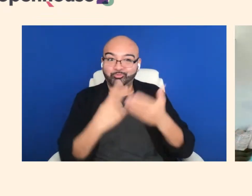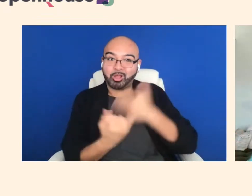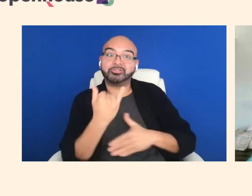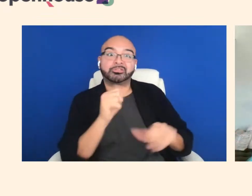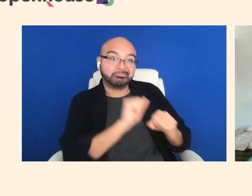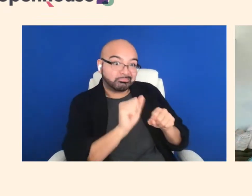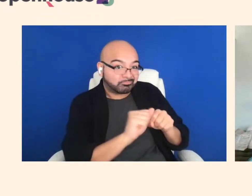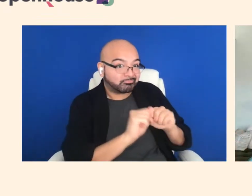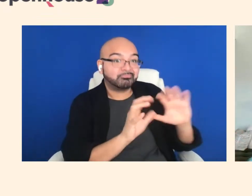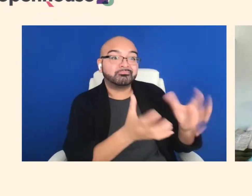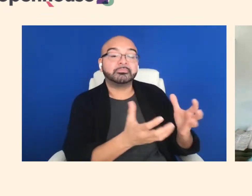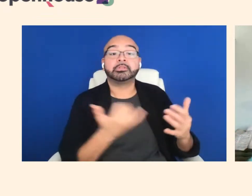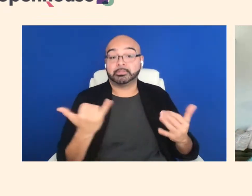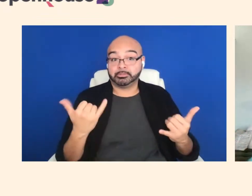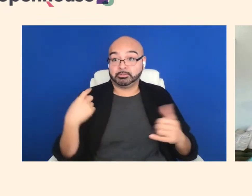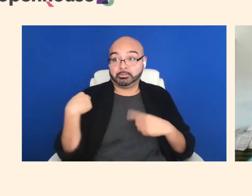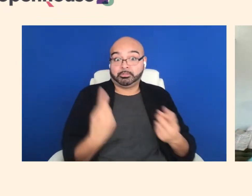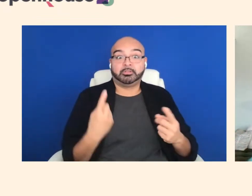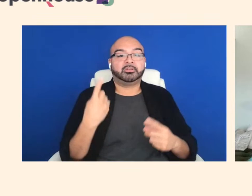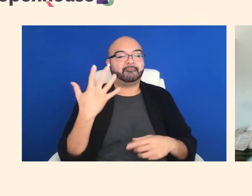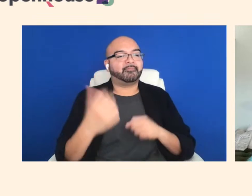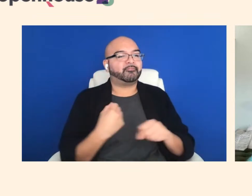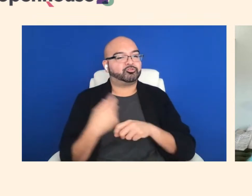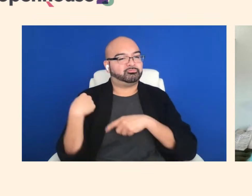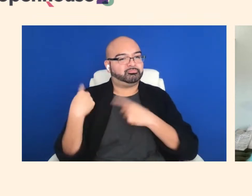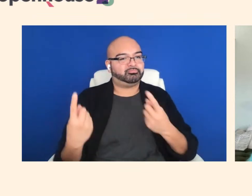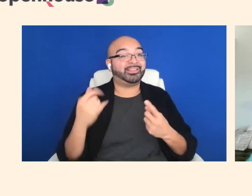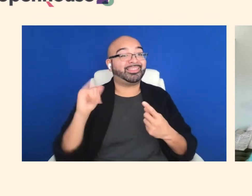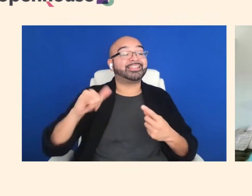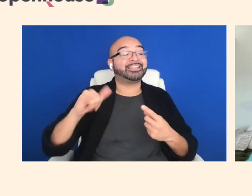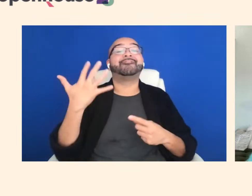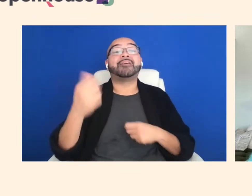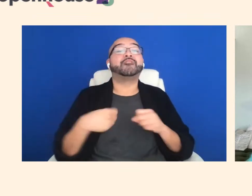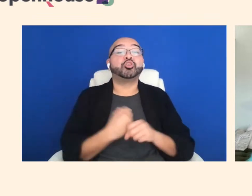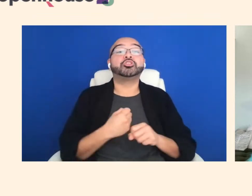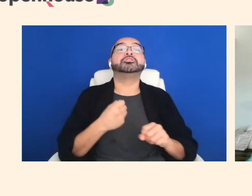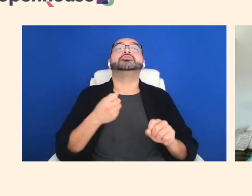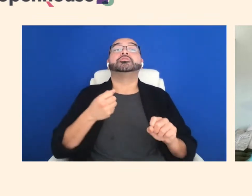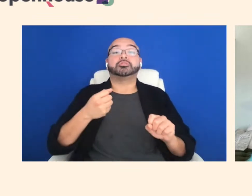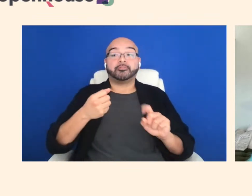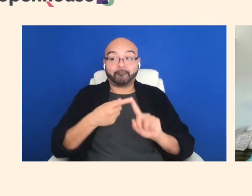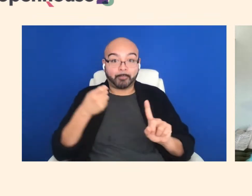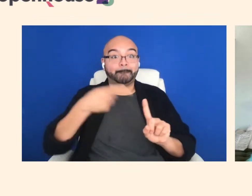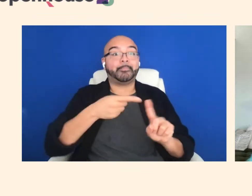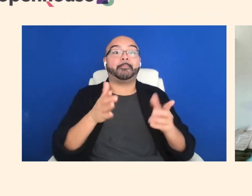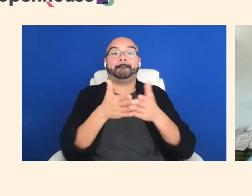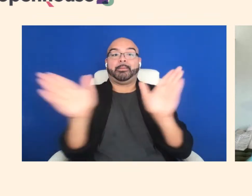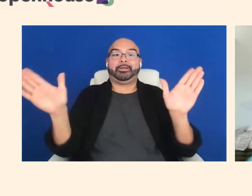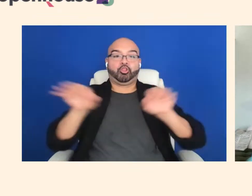5, and that's year 5 from public launch. There were 3 years before